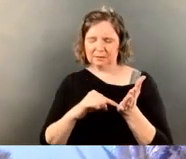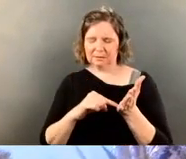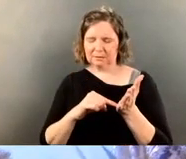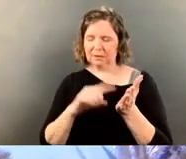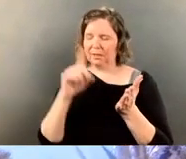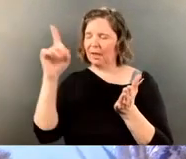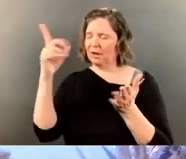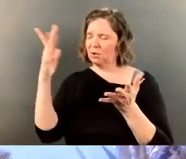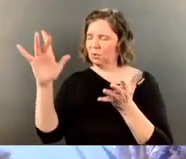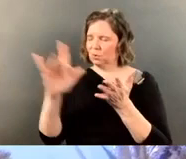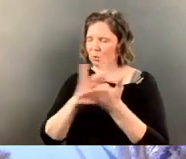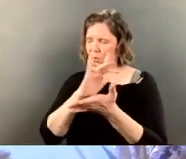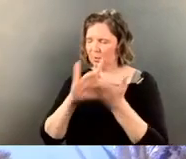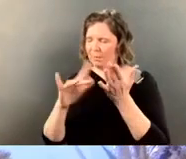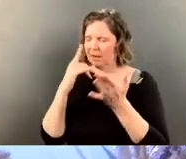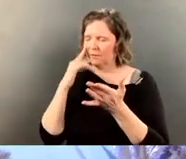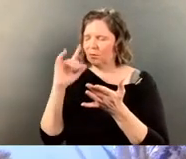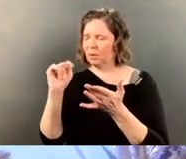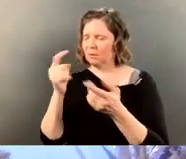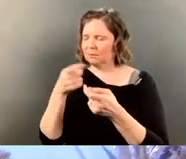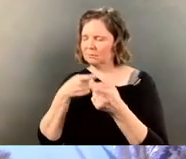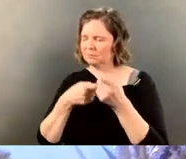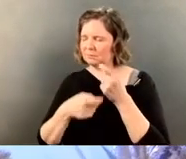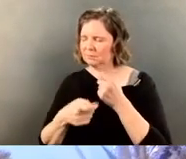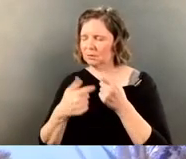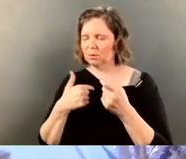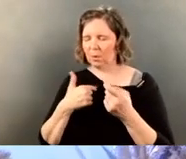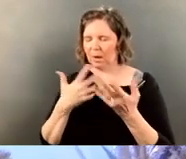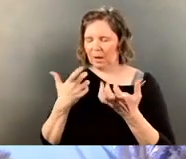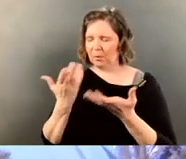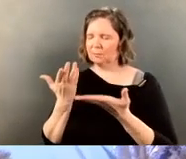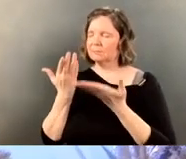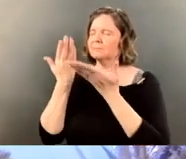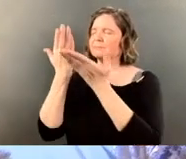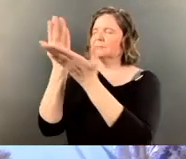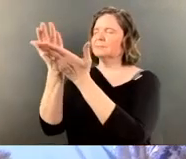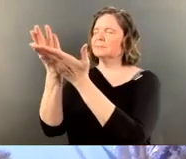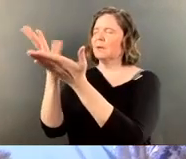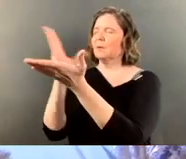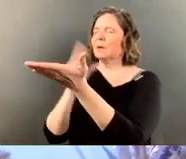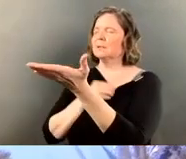that you paid for it. So I want that gift.